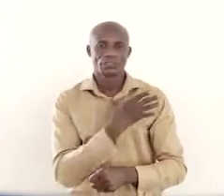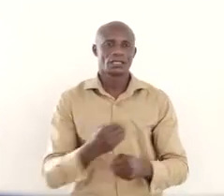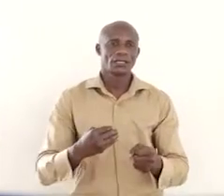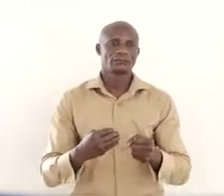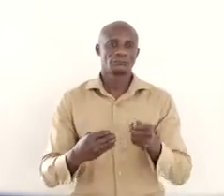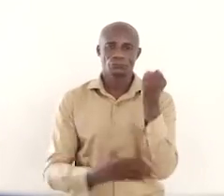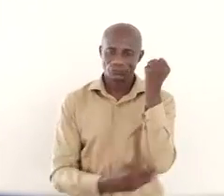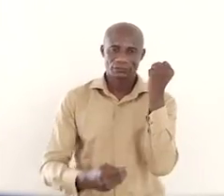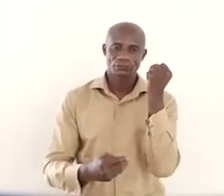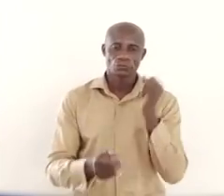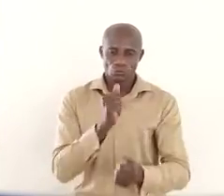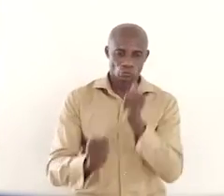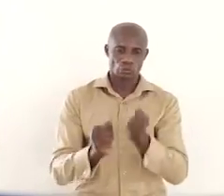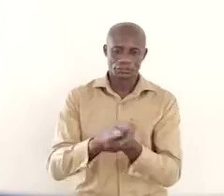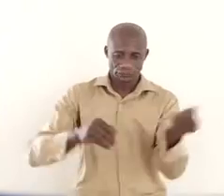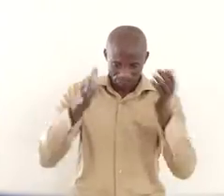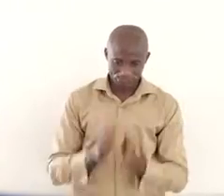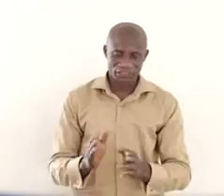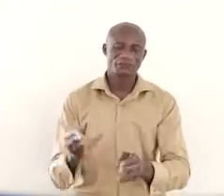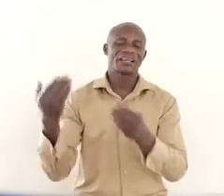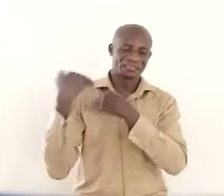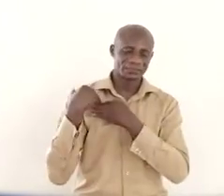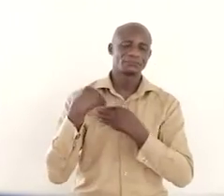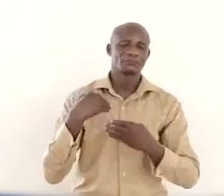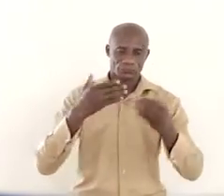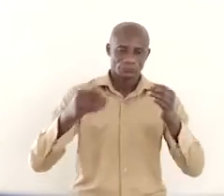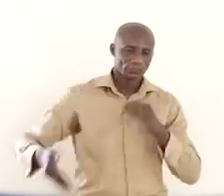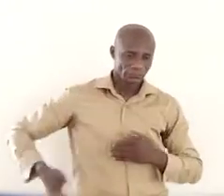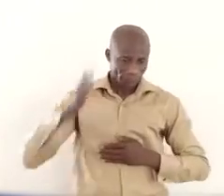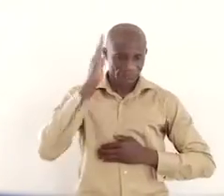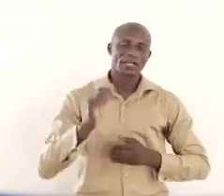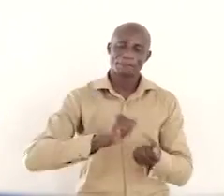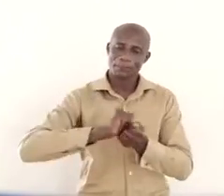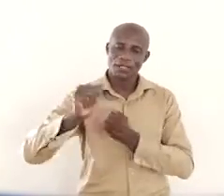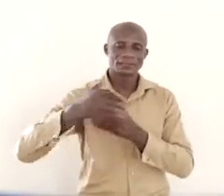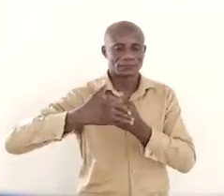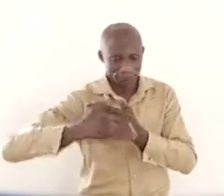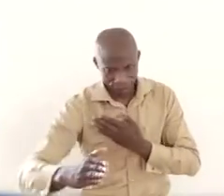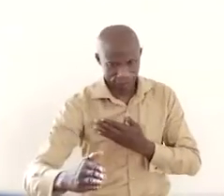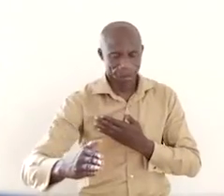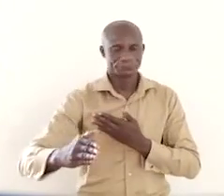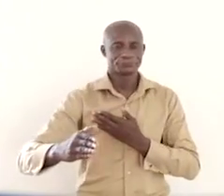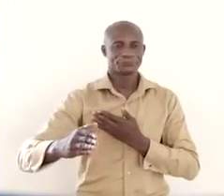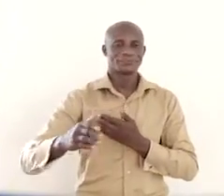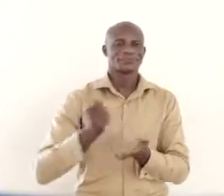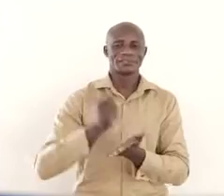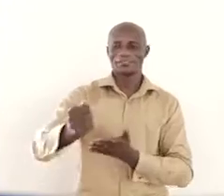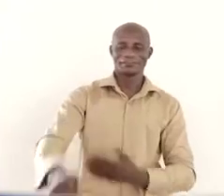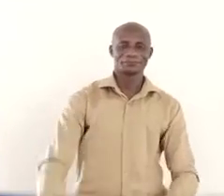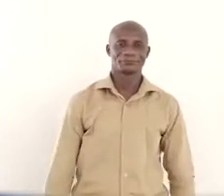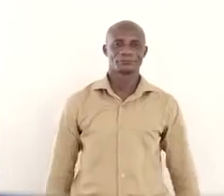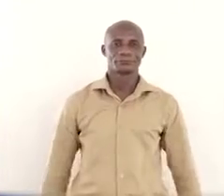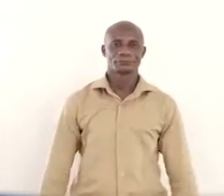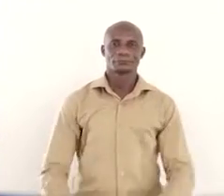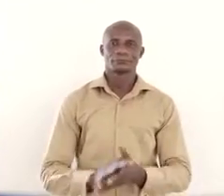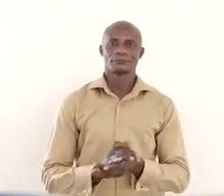and privations which believers endure at the moment shall pass away. Hallelujah.